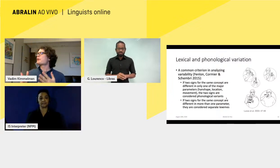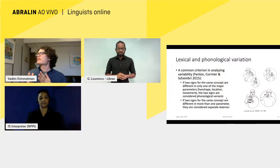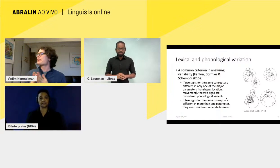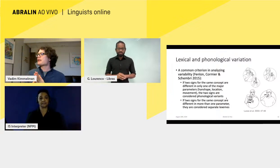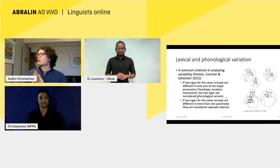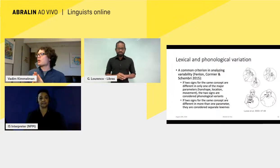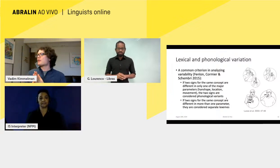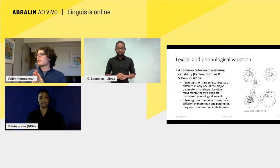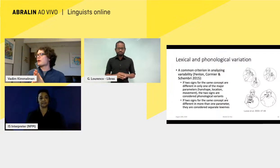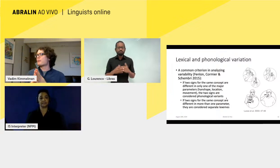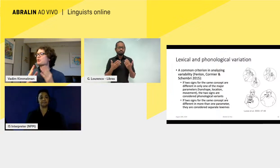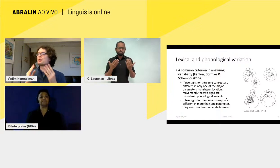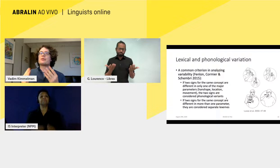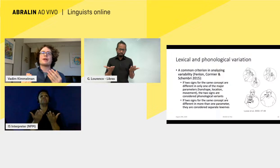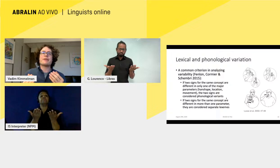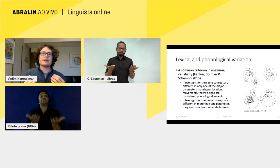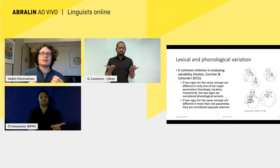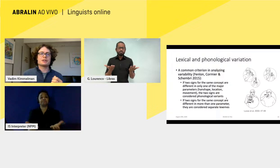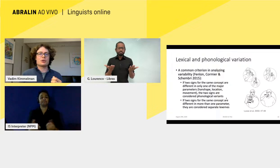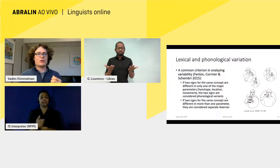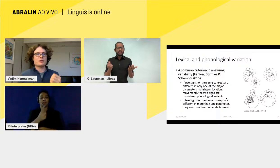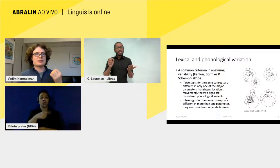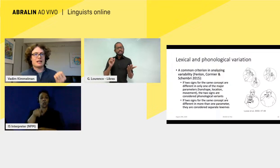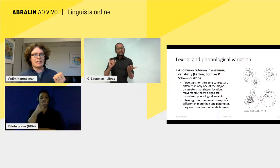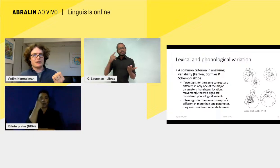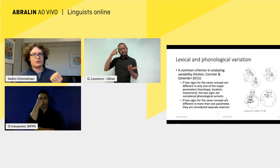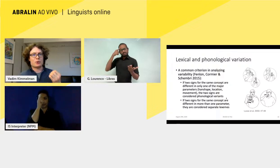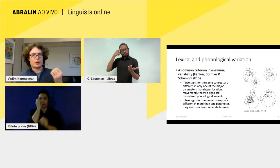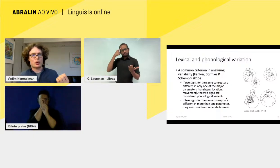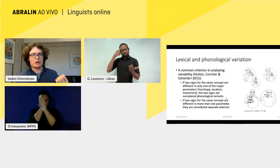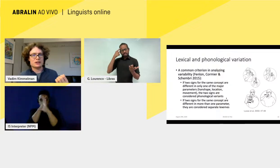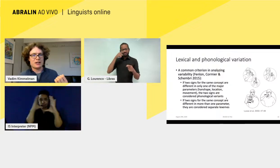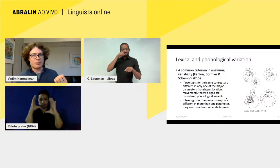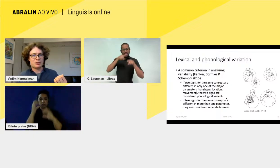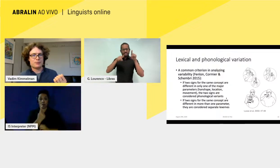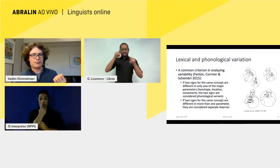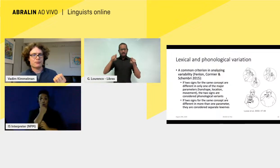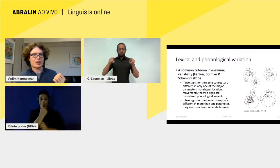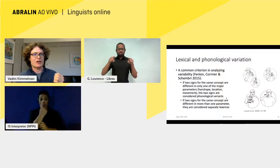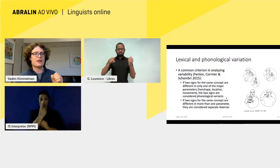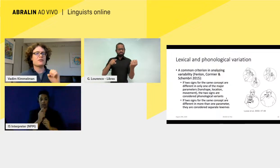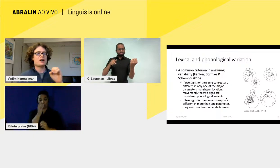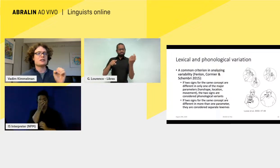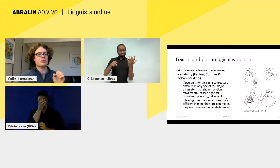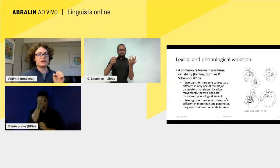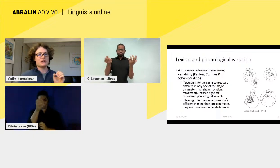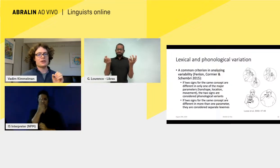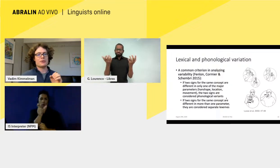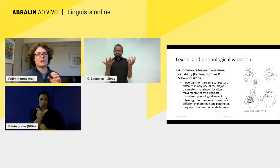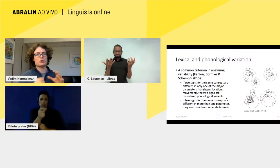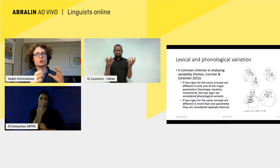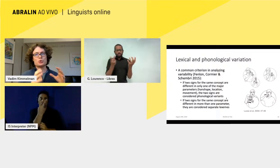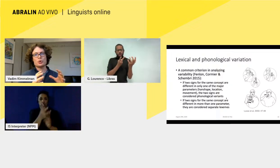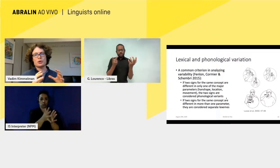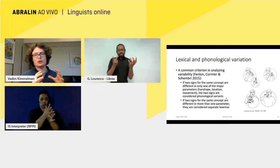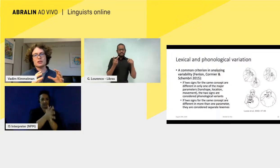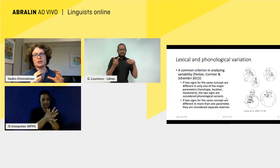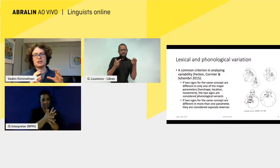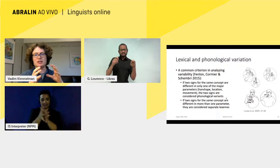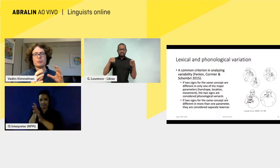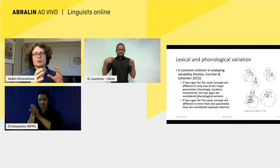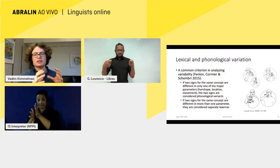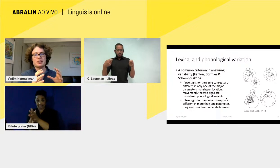So when we think of two variants of a sign for a concept, then fundamentally there are